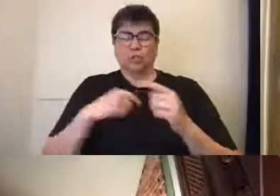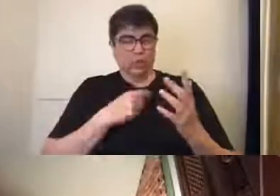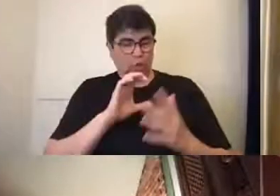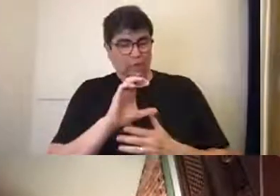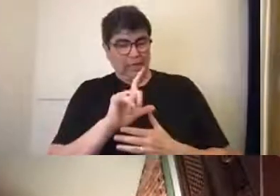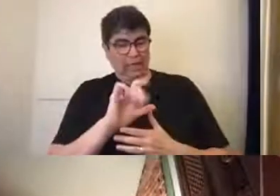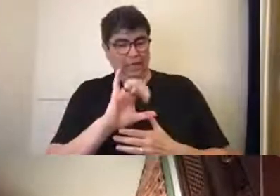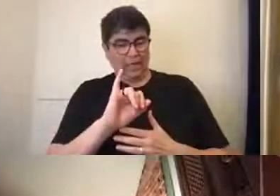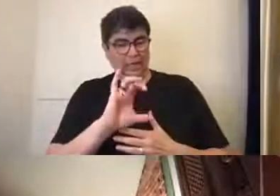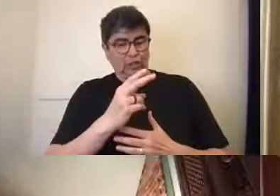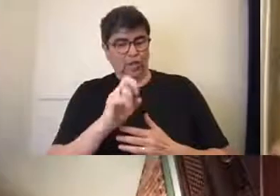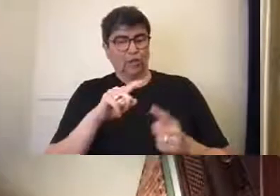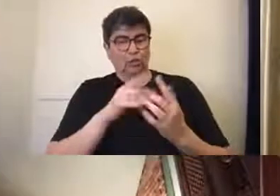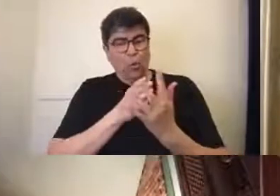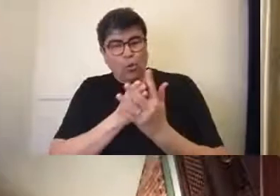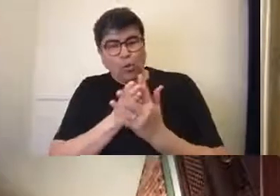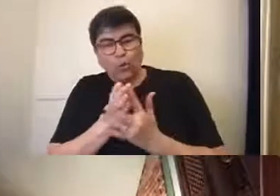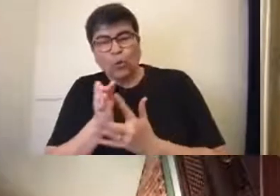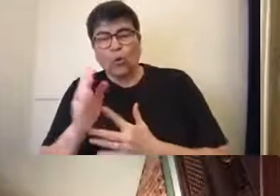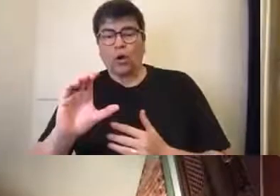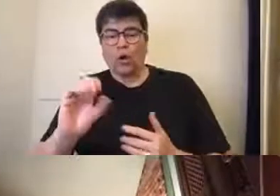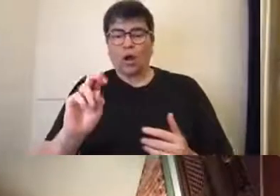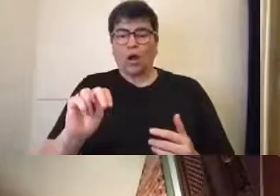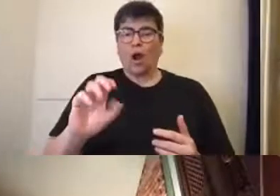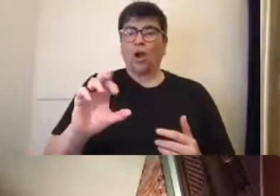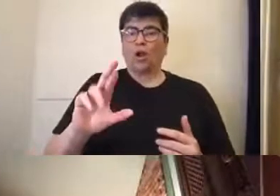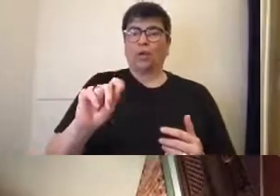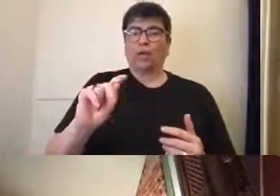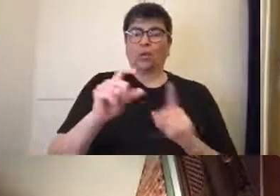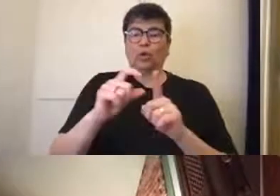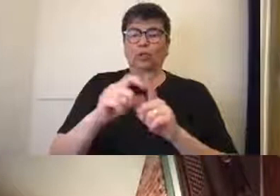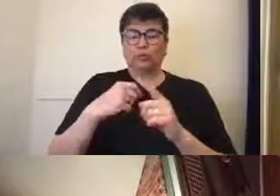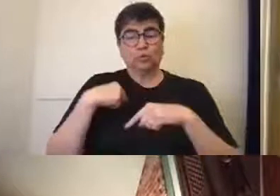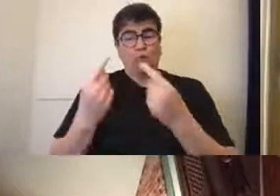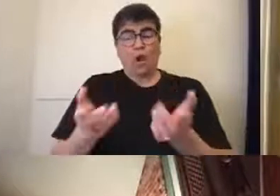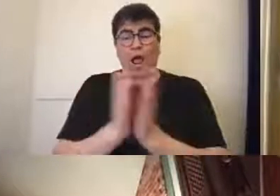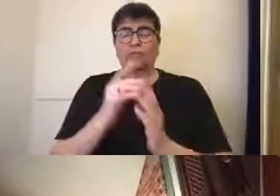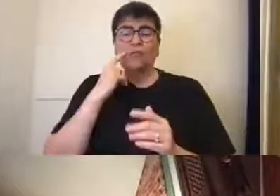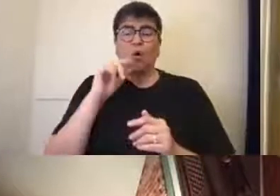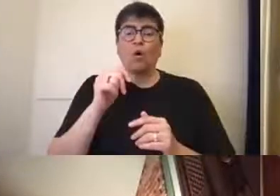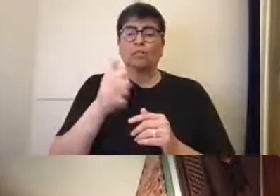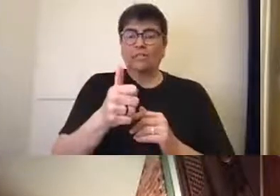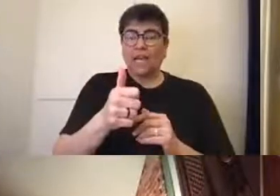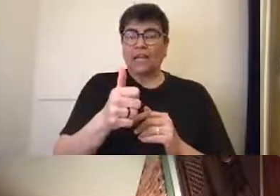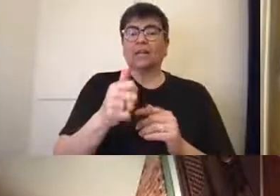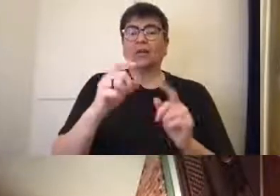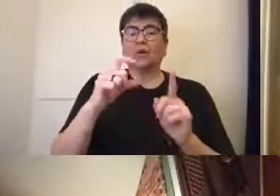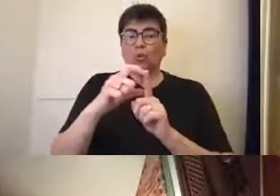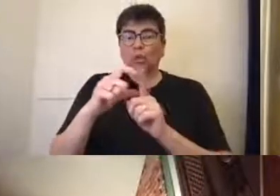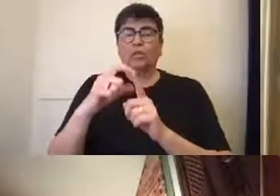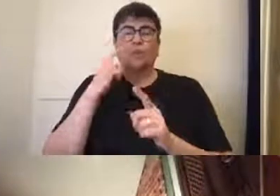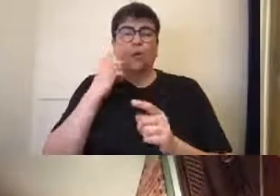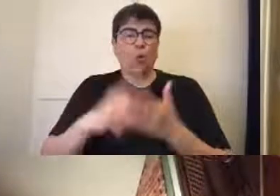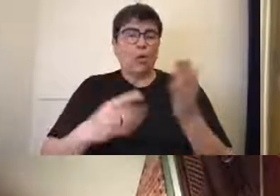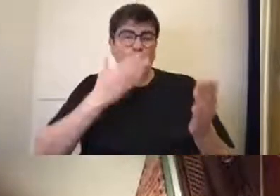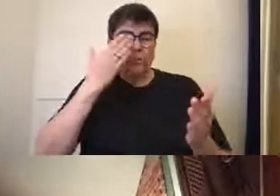into the concrete words. So again, so far I'm asking you 10 concrete words to describe something you only smell at home, 10 concrete words